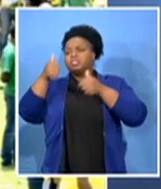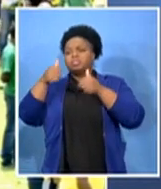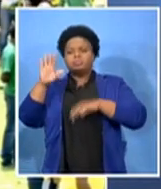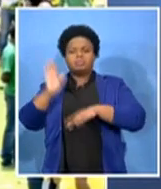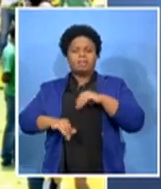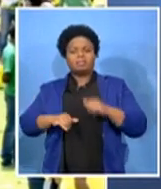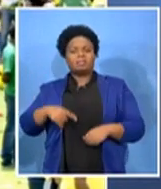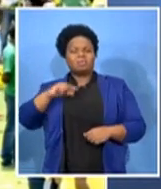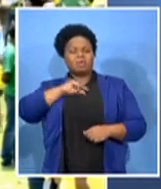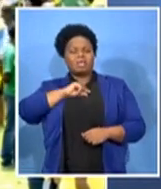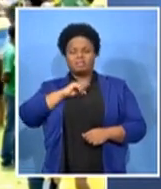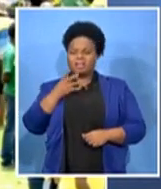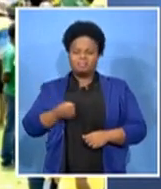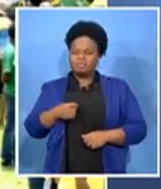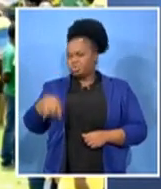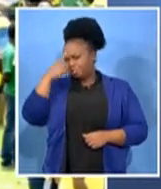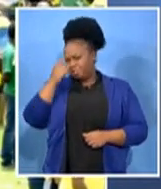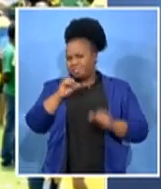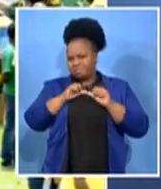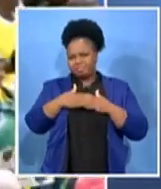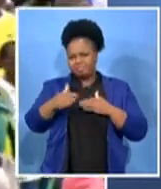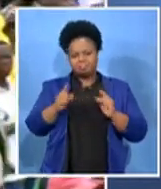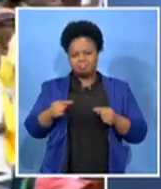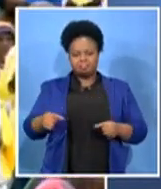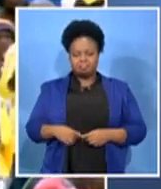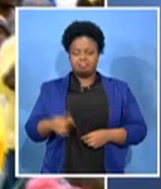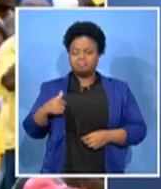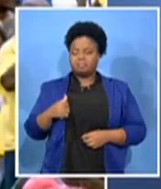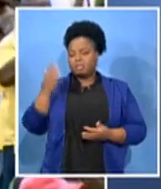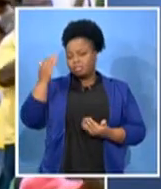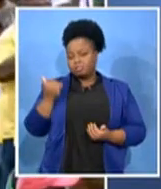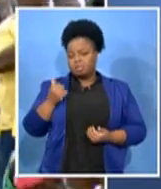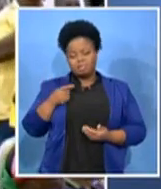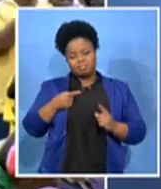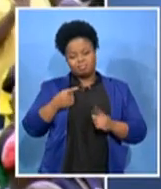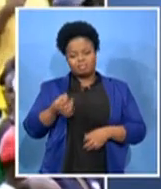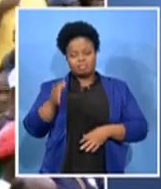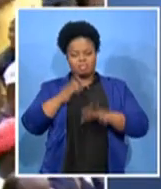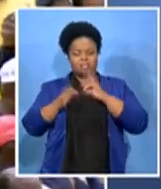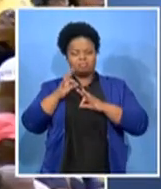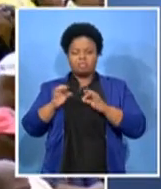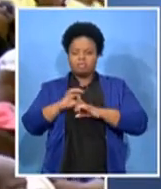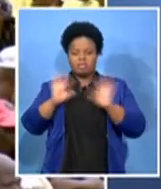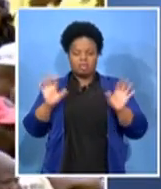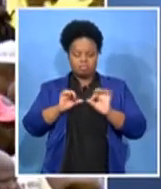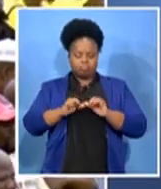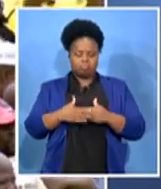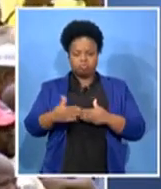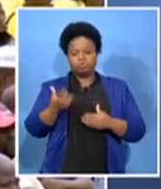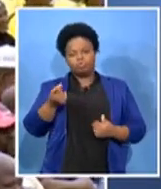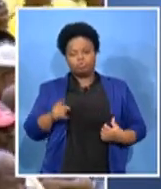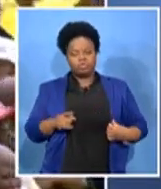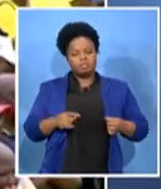So I expect him to perhaps outline some of the things that they will do with the issues regarding corruption.